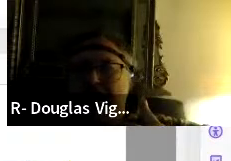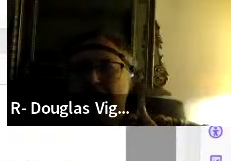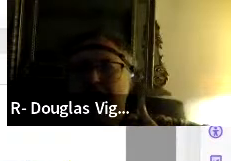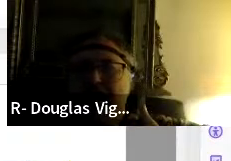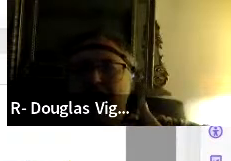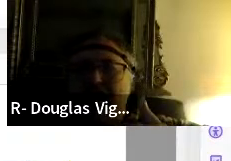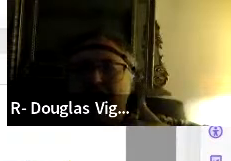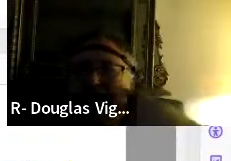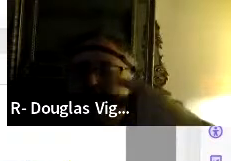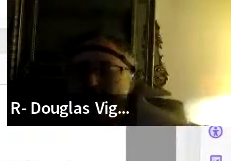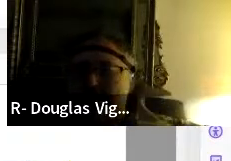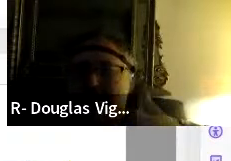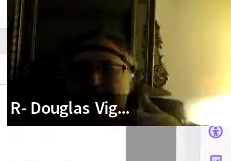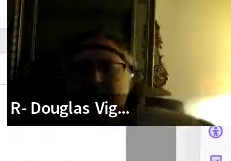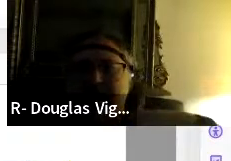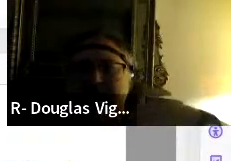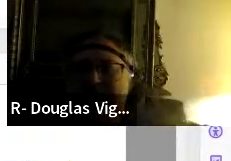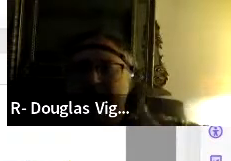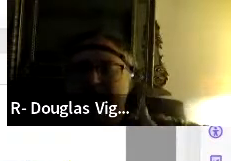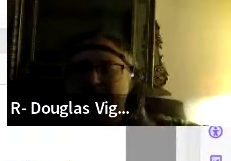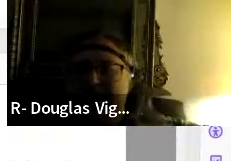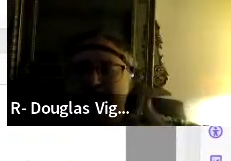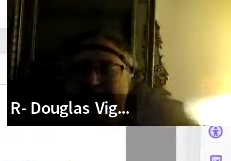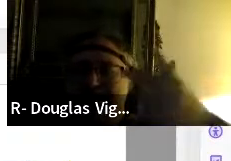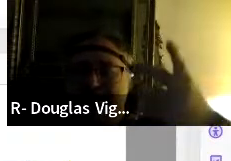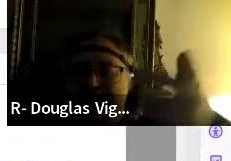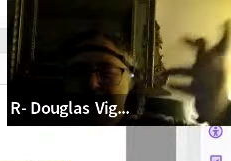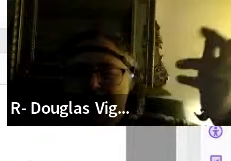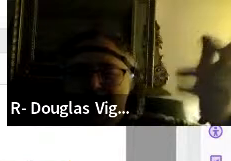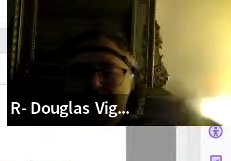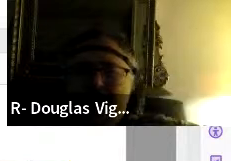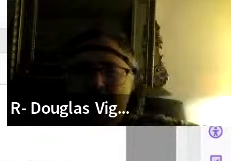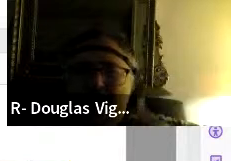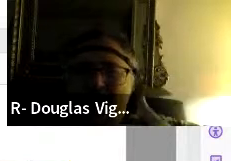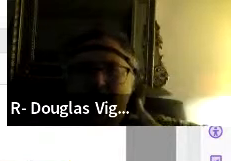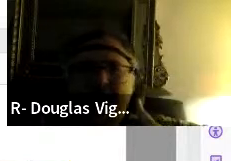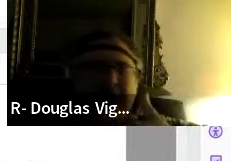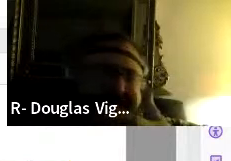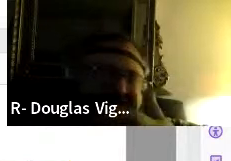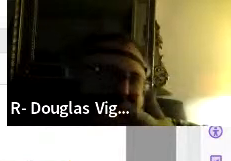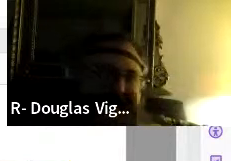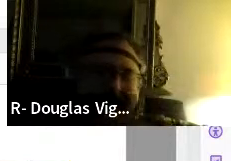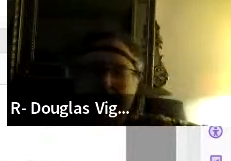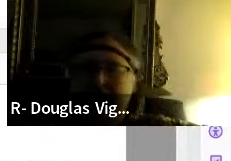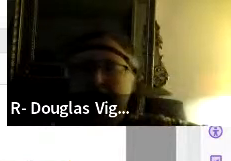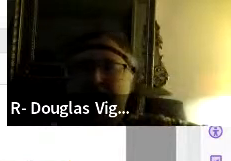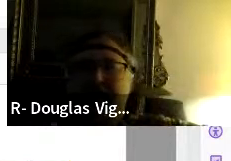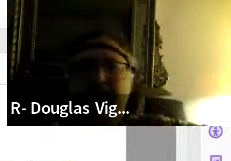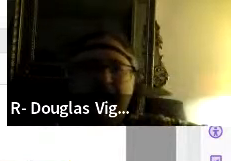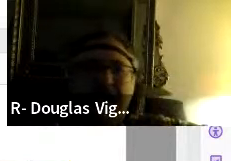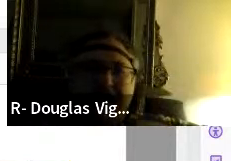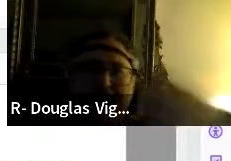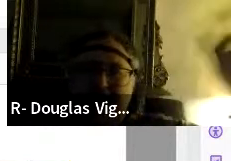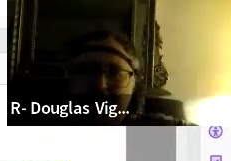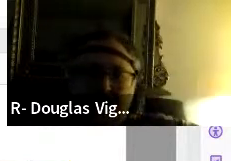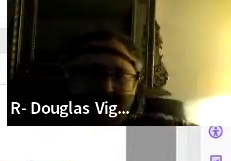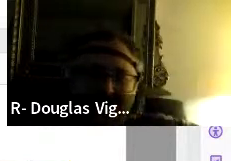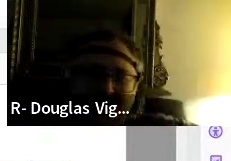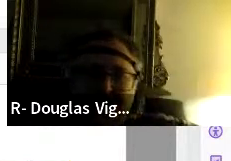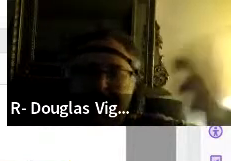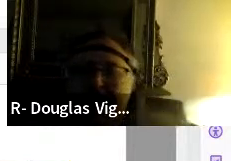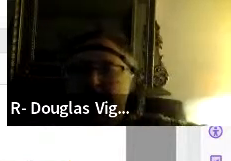follicle that had no sense of an environment, like there's hardly any fish, there's hardly